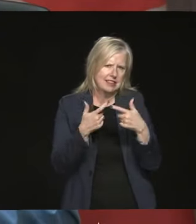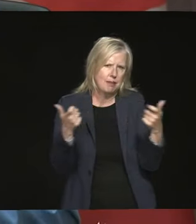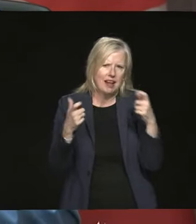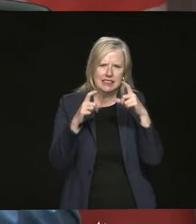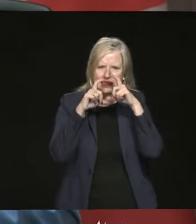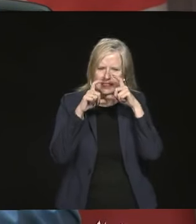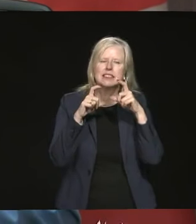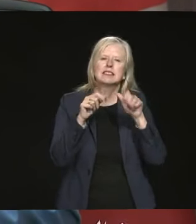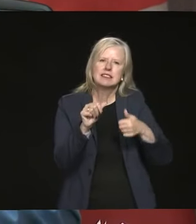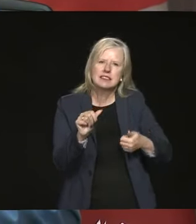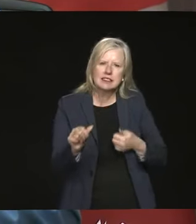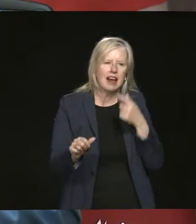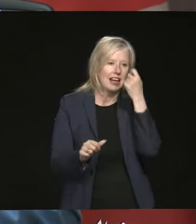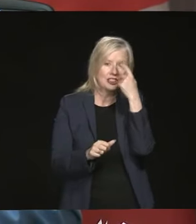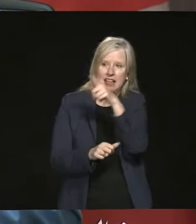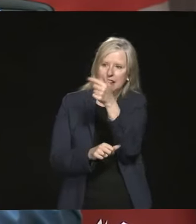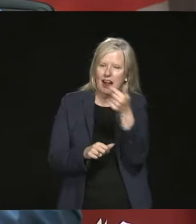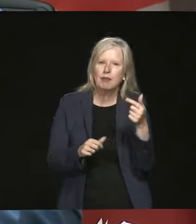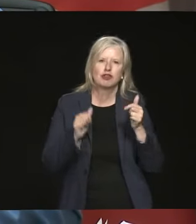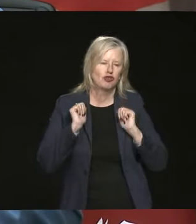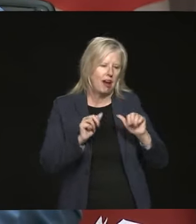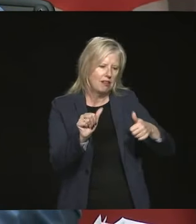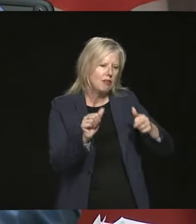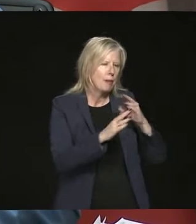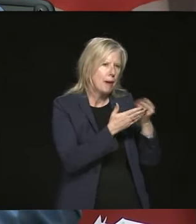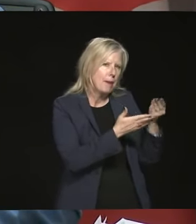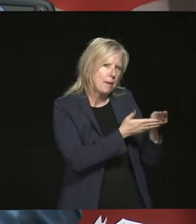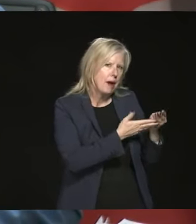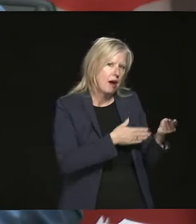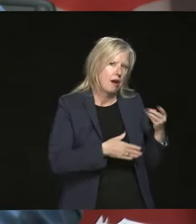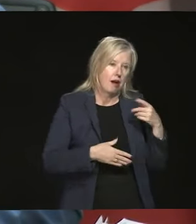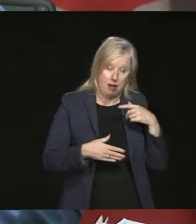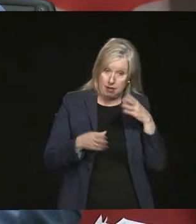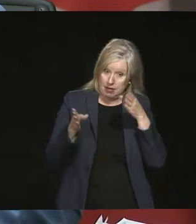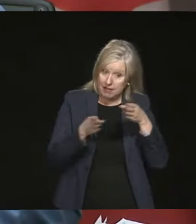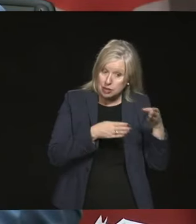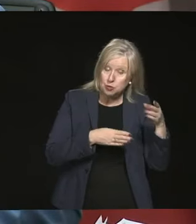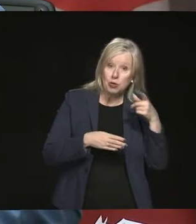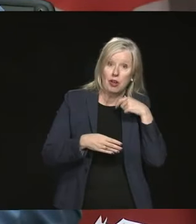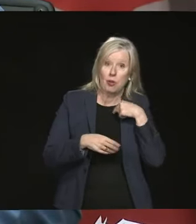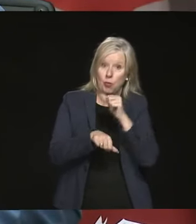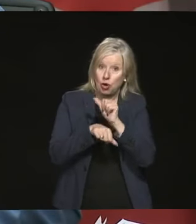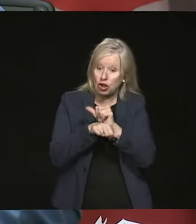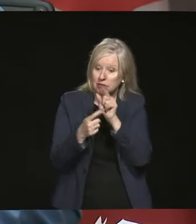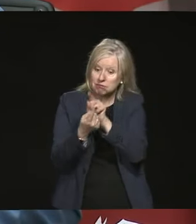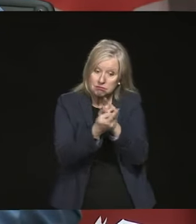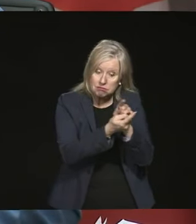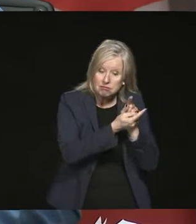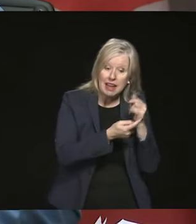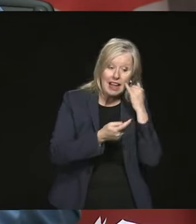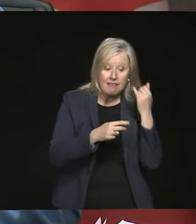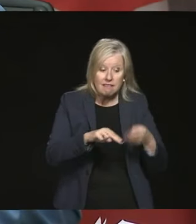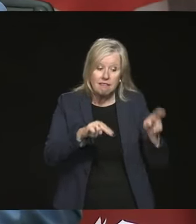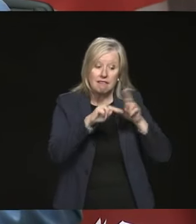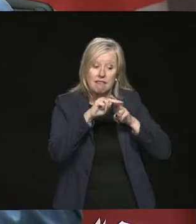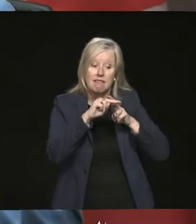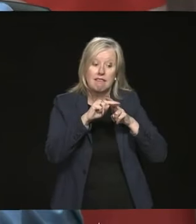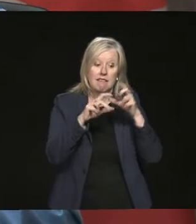as possible, but will frontline workers have enough if demand for N95s increases beyond what we're seeing now?